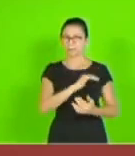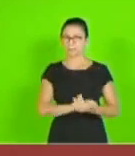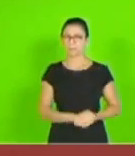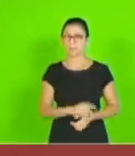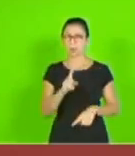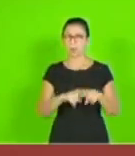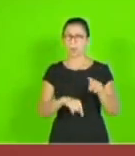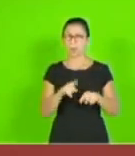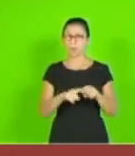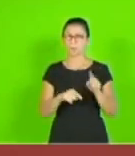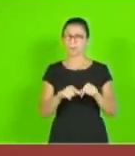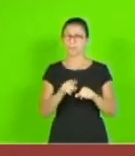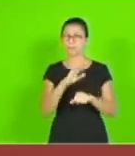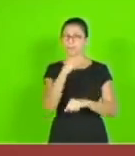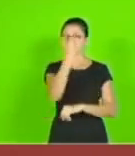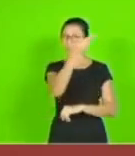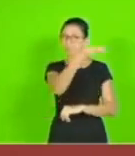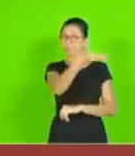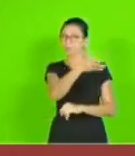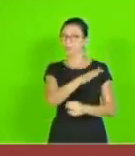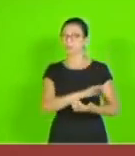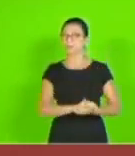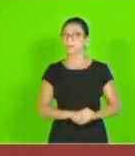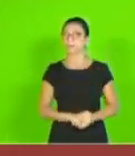Brazilians are very beautiful.